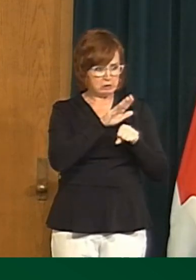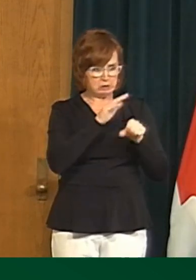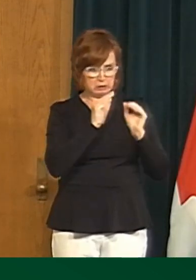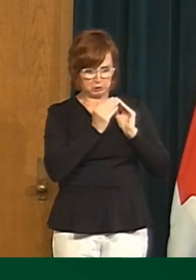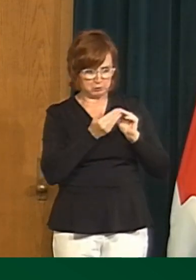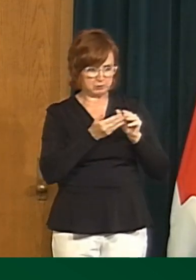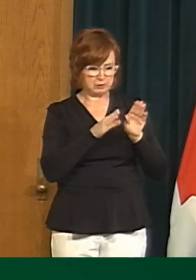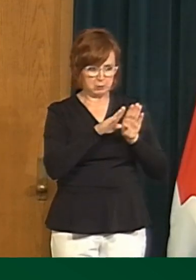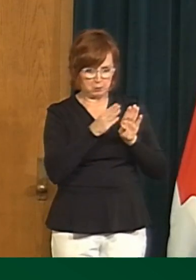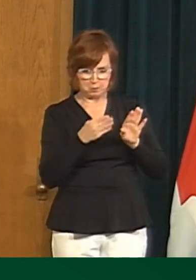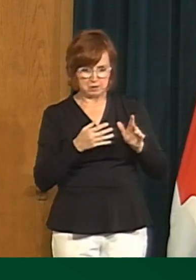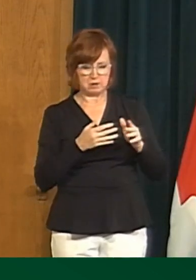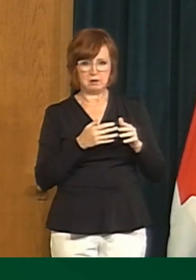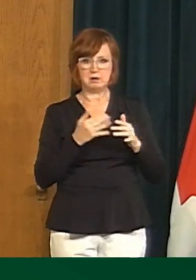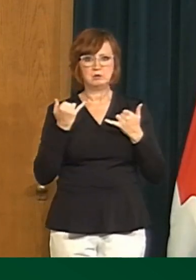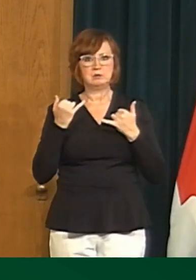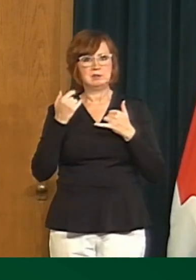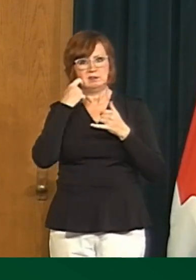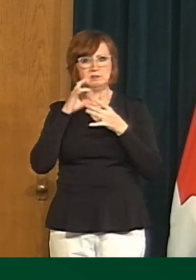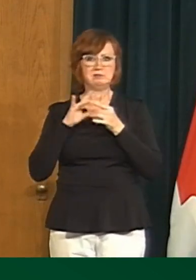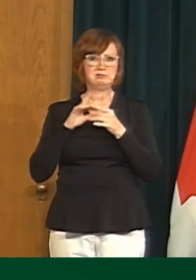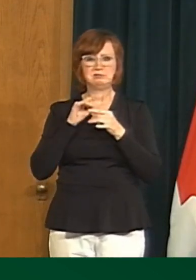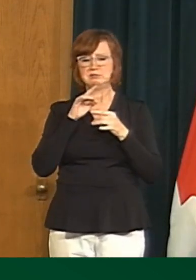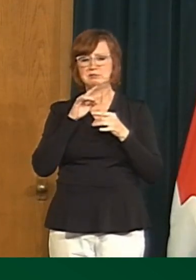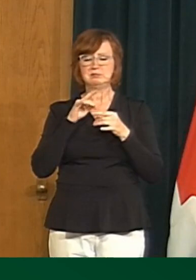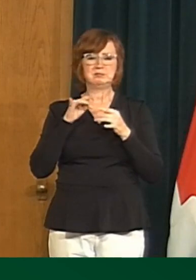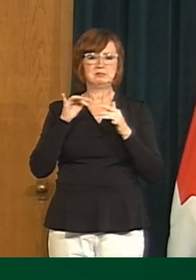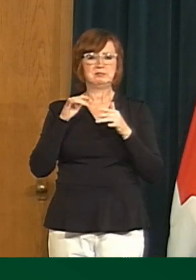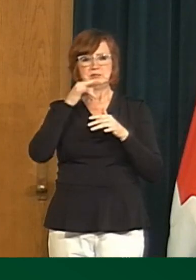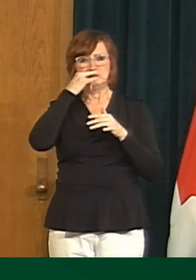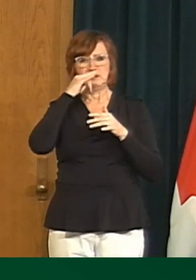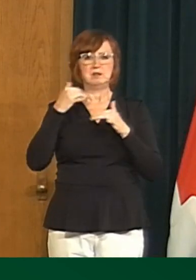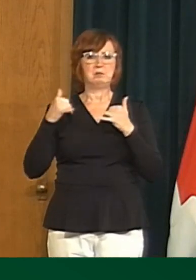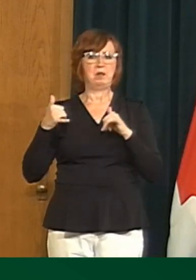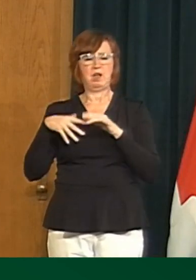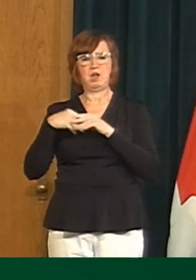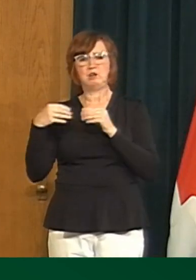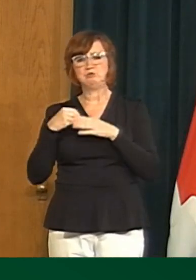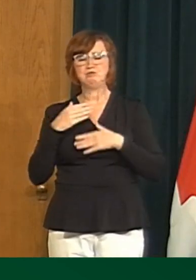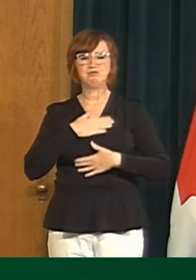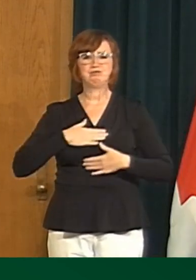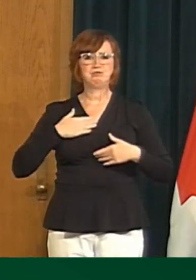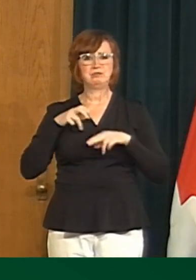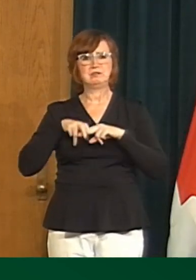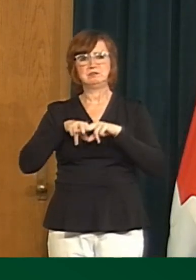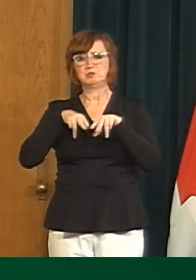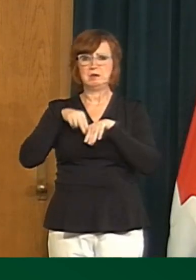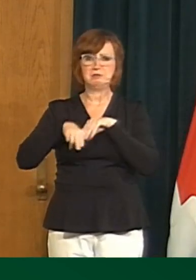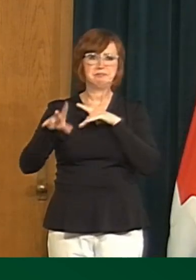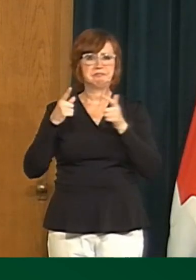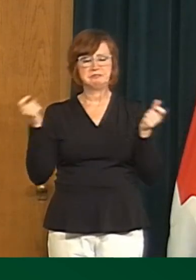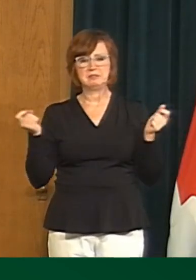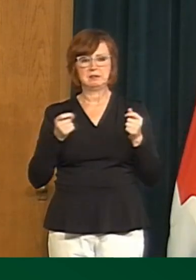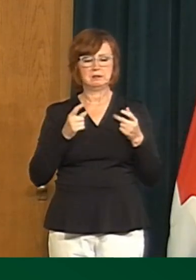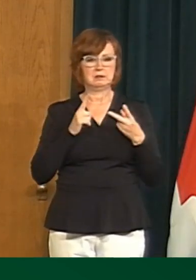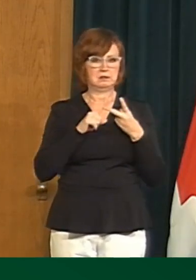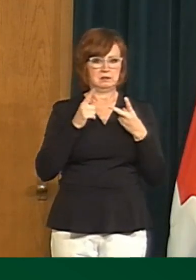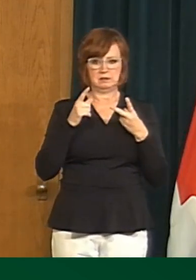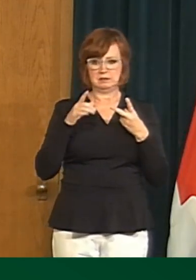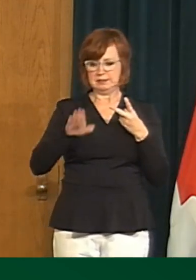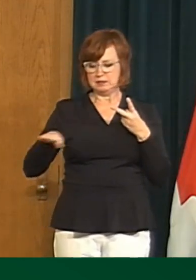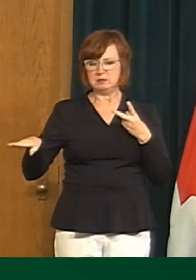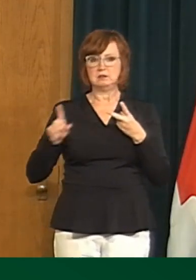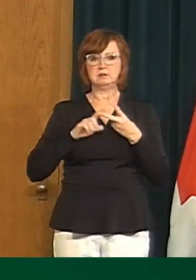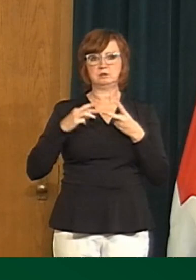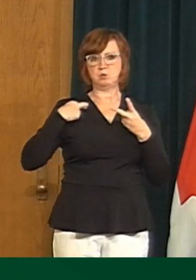about children's activities, playgrounds, and such. I've been working with our faith communities of all faiths on